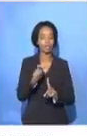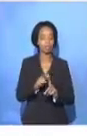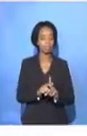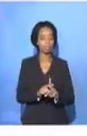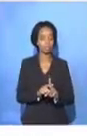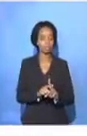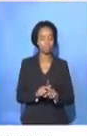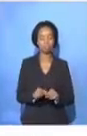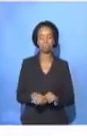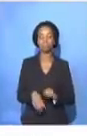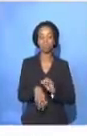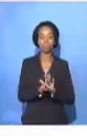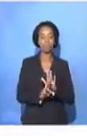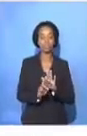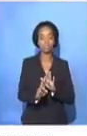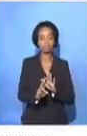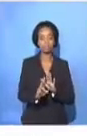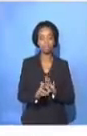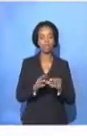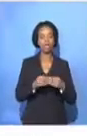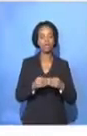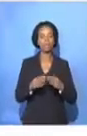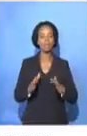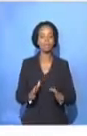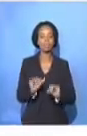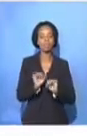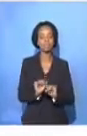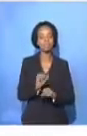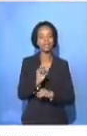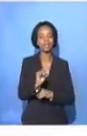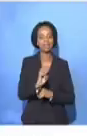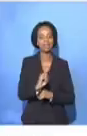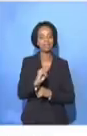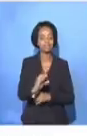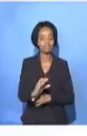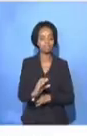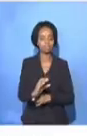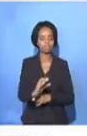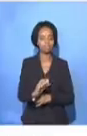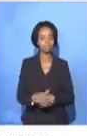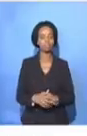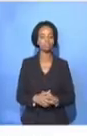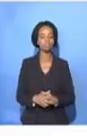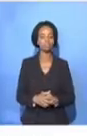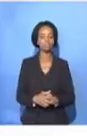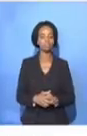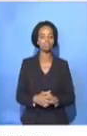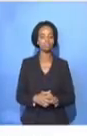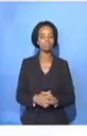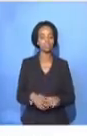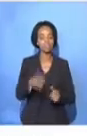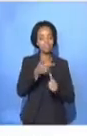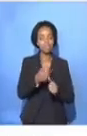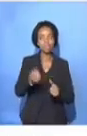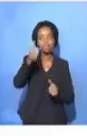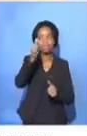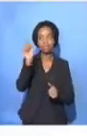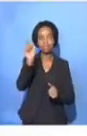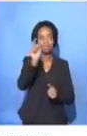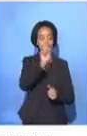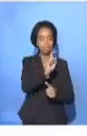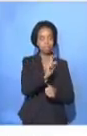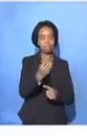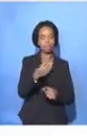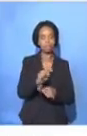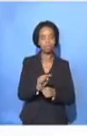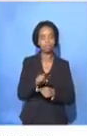representatives, and members of the Independent Electoral Commission, distinguished heads of International Electoral Observation